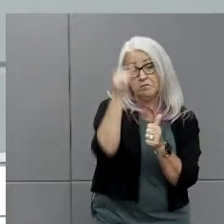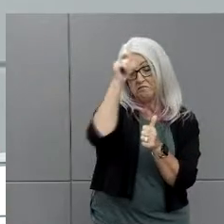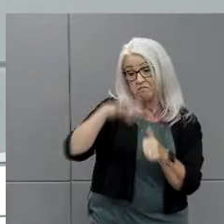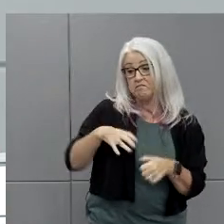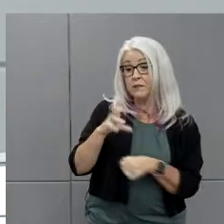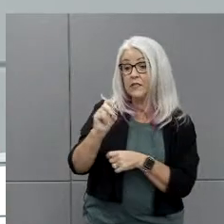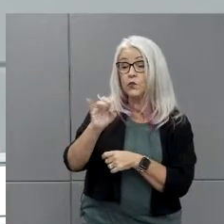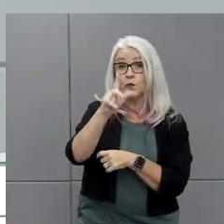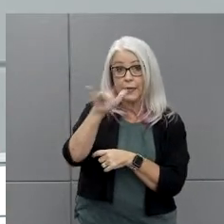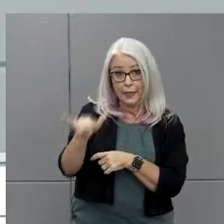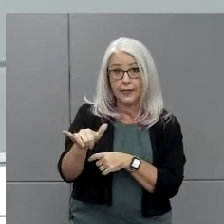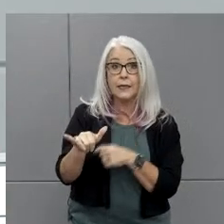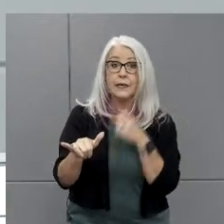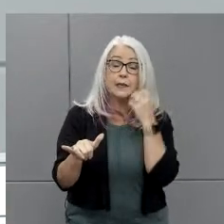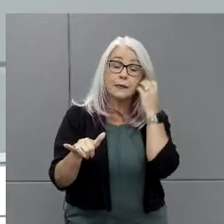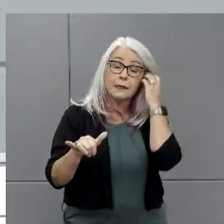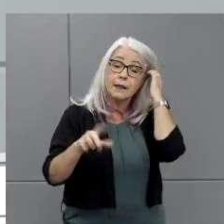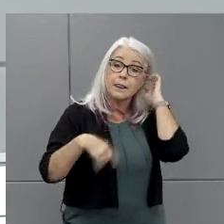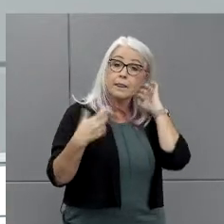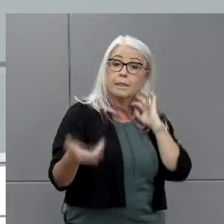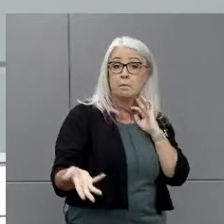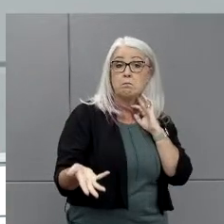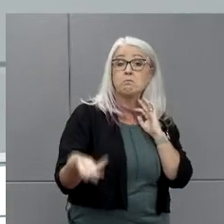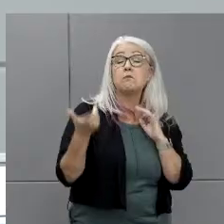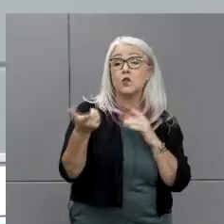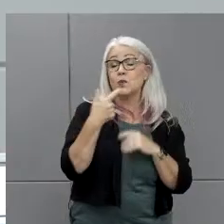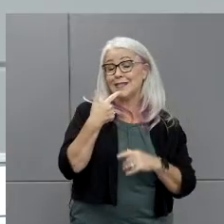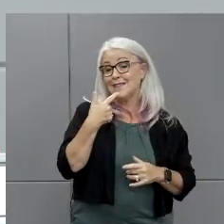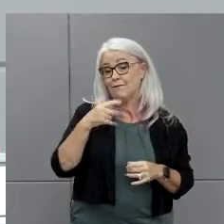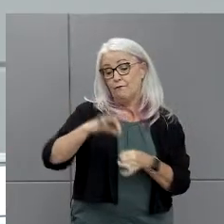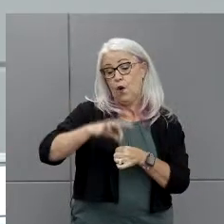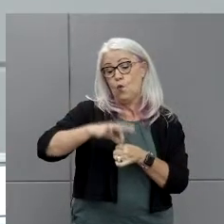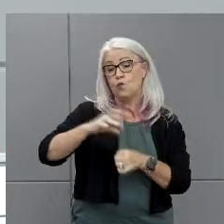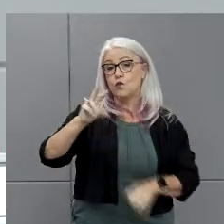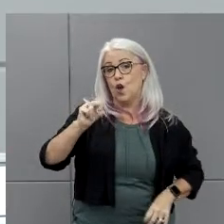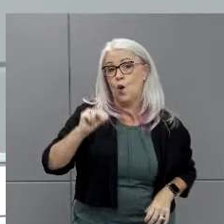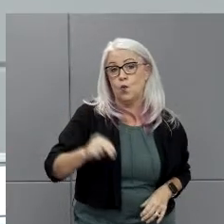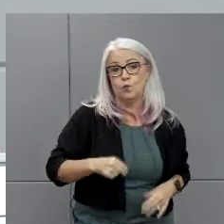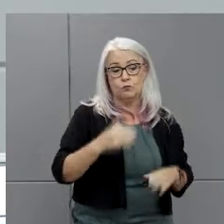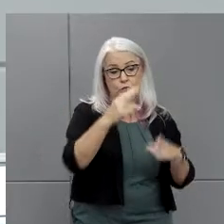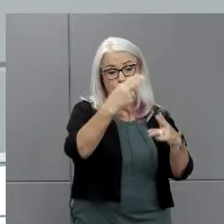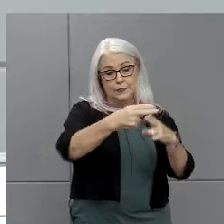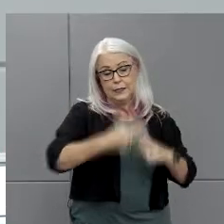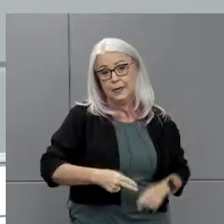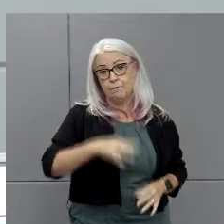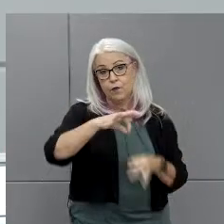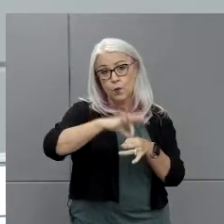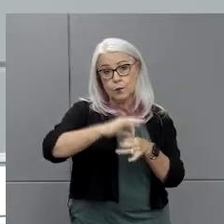Mr. Daly, then it would be a no. Roll call vote, please.